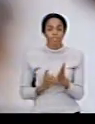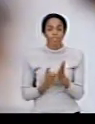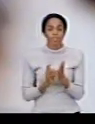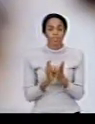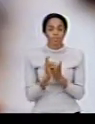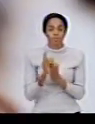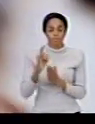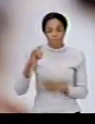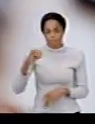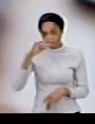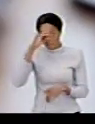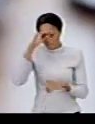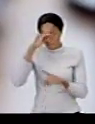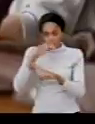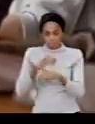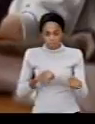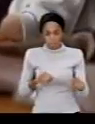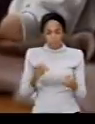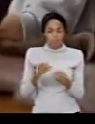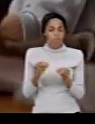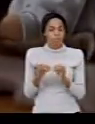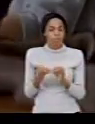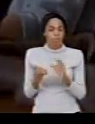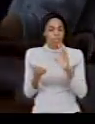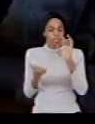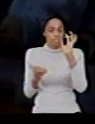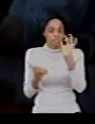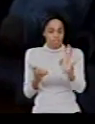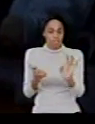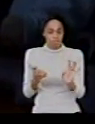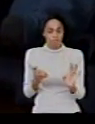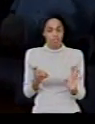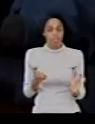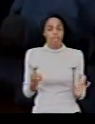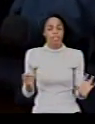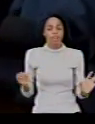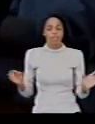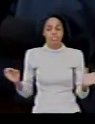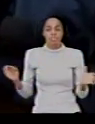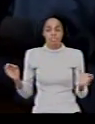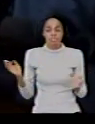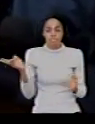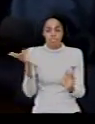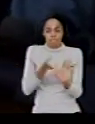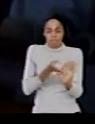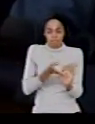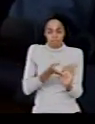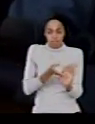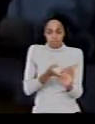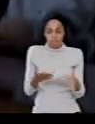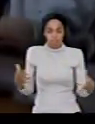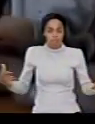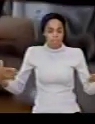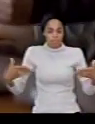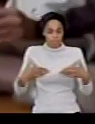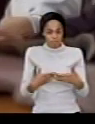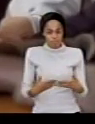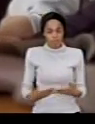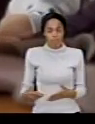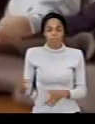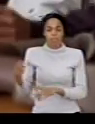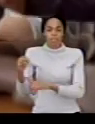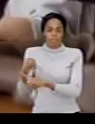the edification? Number seven, engage them. Engage them. They need to get involved. That's how